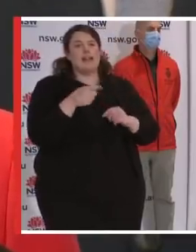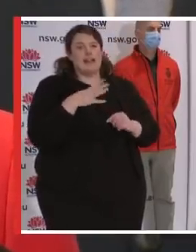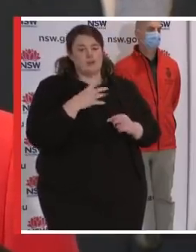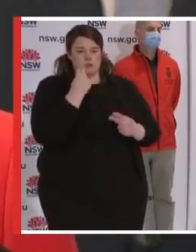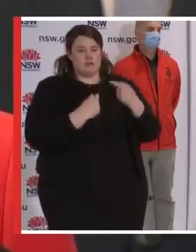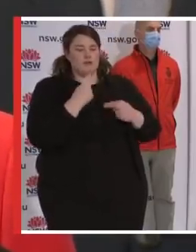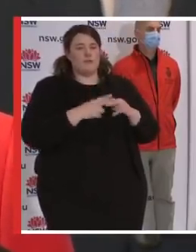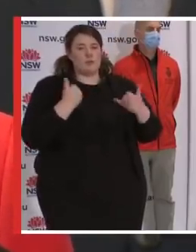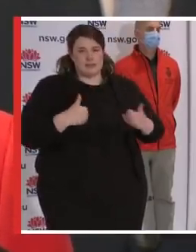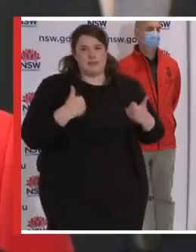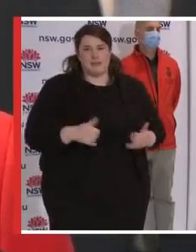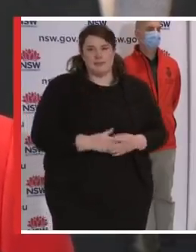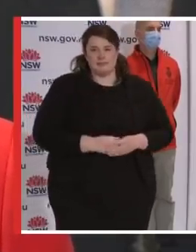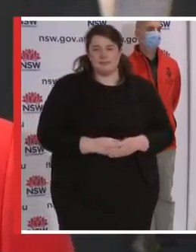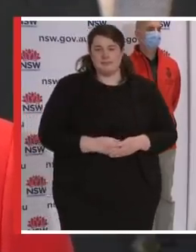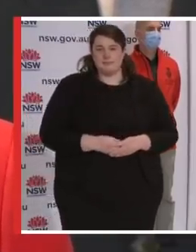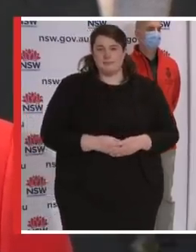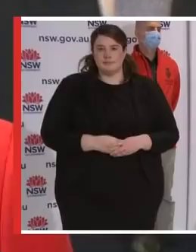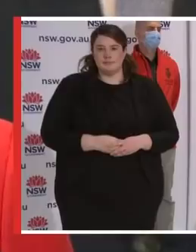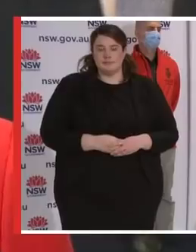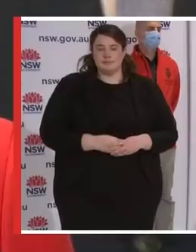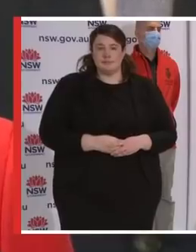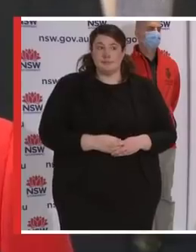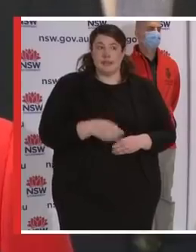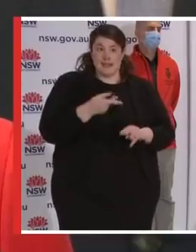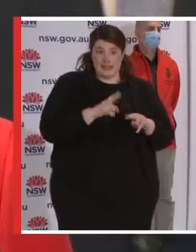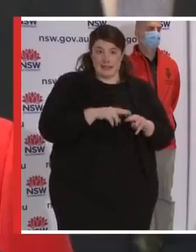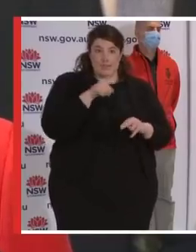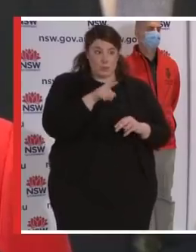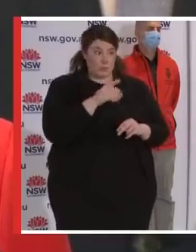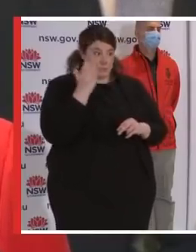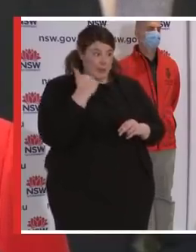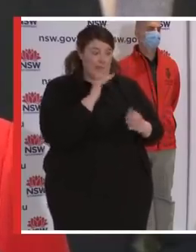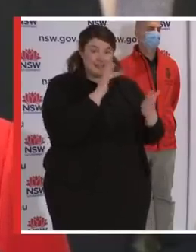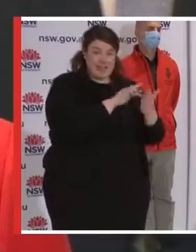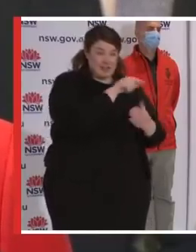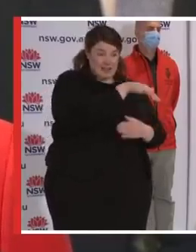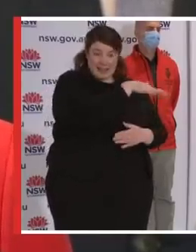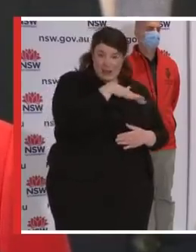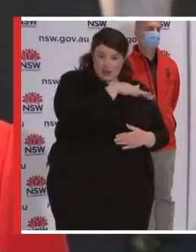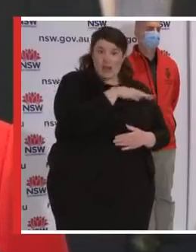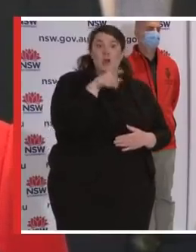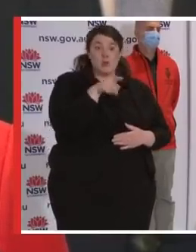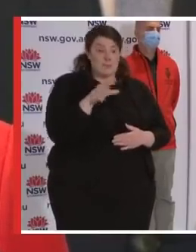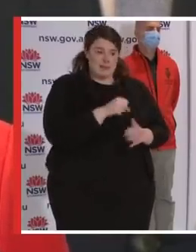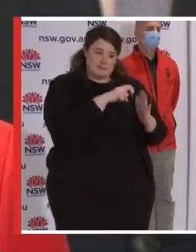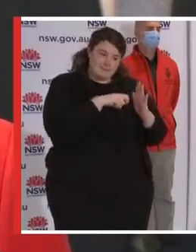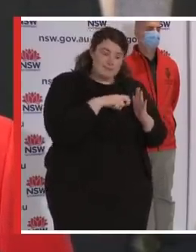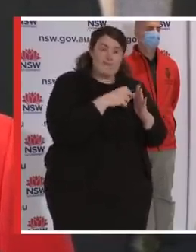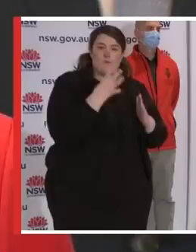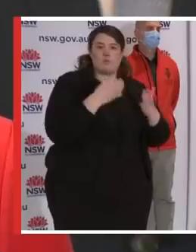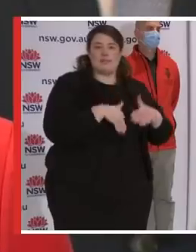we're requiring people to immediately isolate and get tested, and you're going to have to stay in that isolation for 14